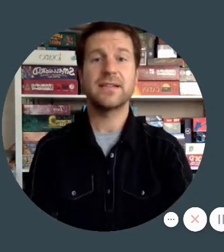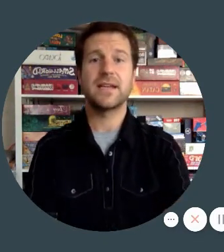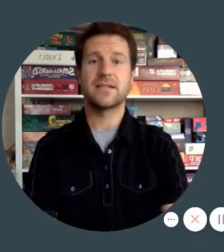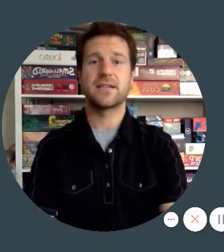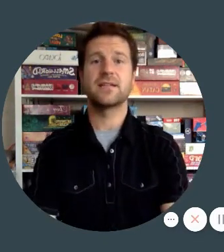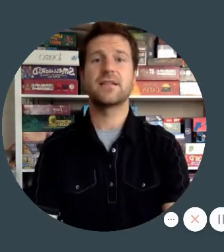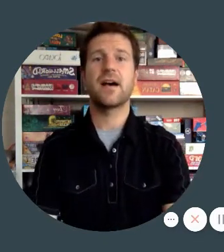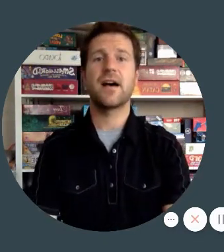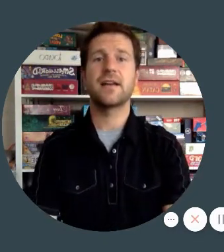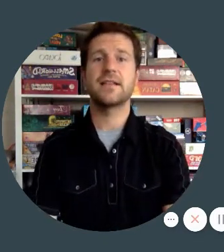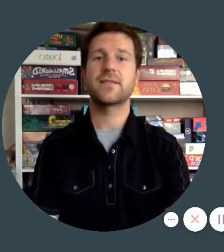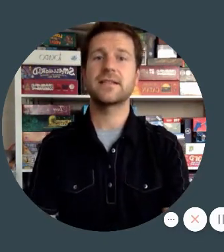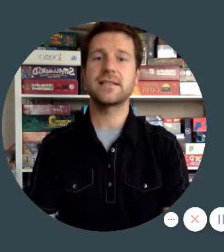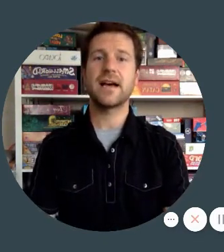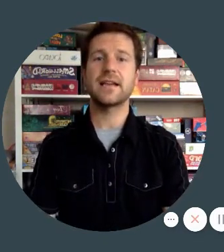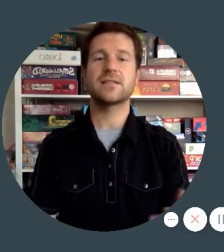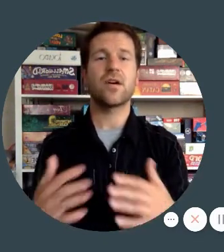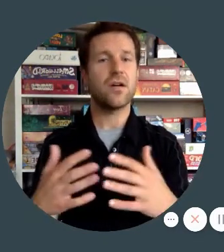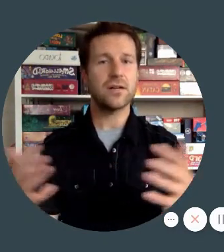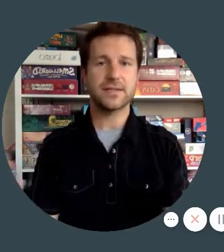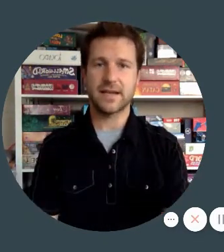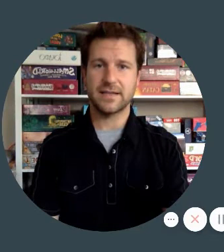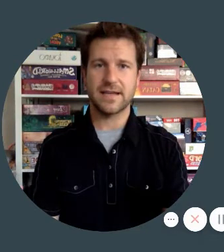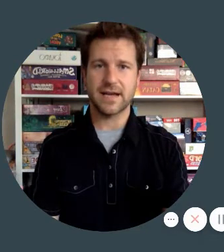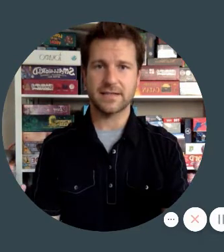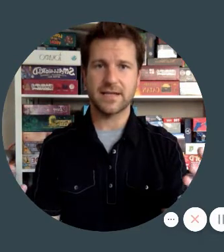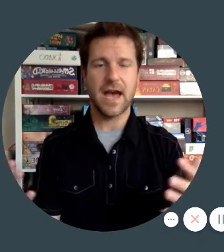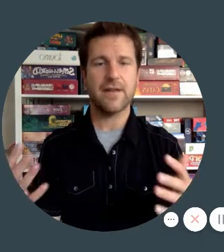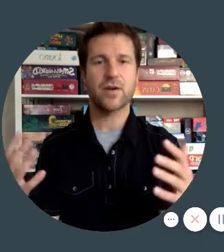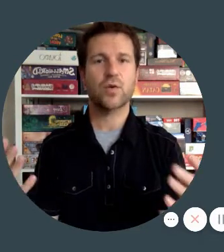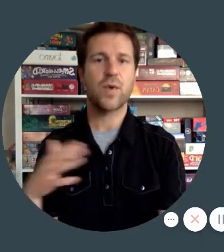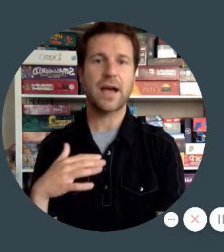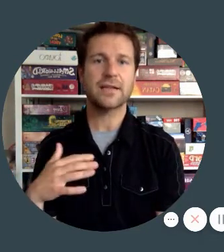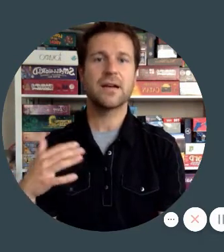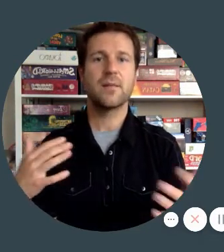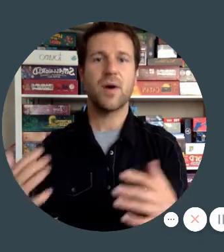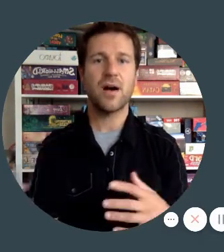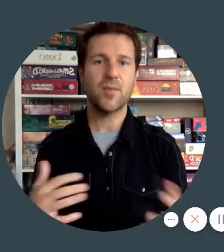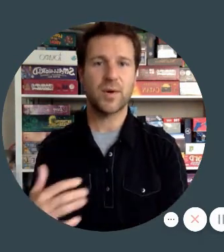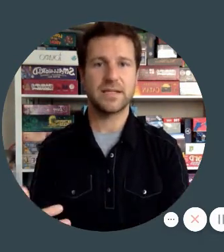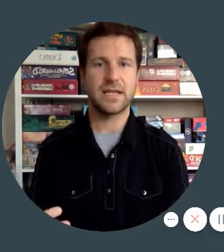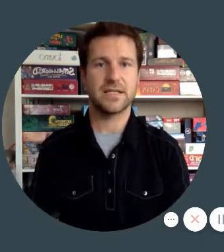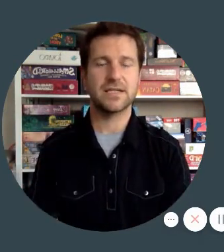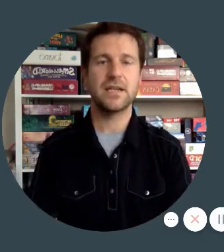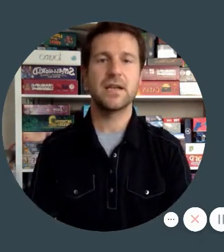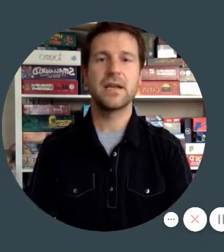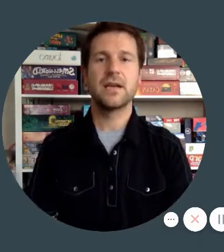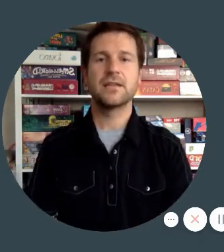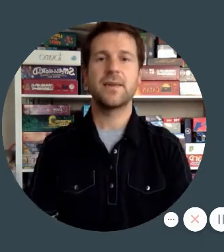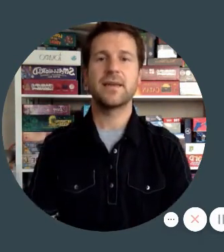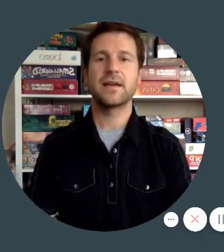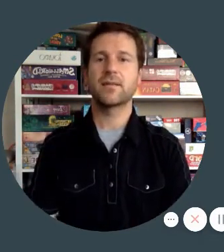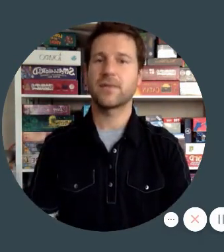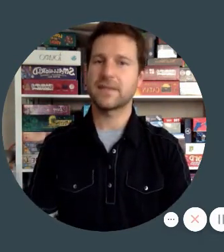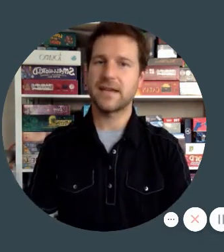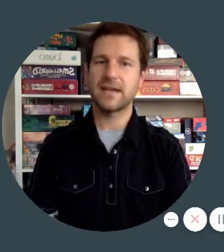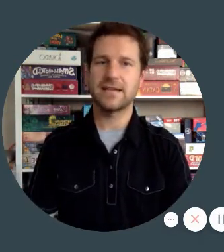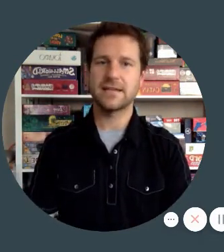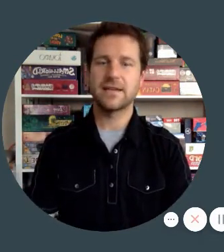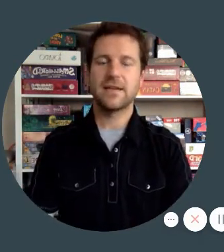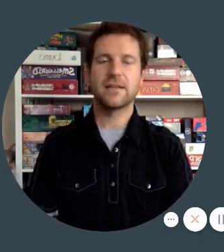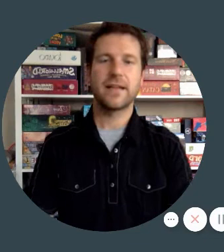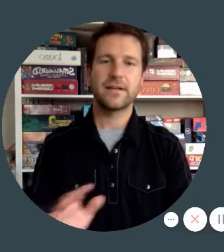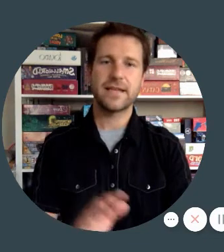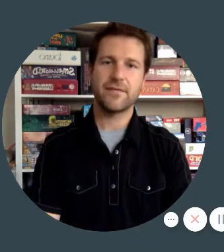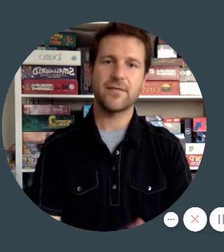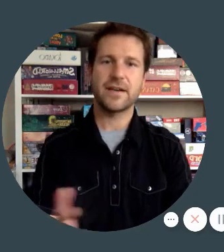palm orientation. Different signs, all signs actually, have a correct palm orientation depending on what the sign